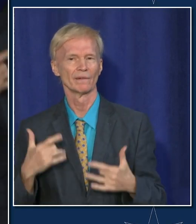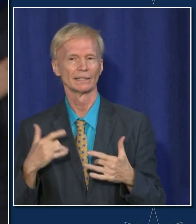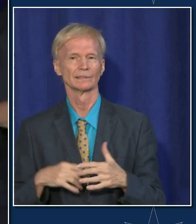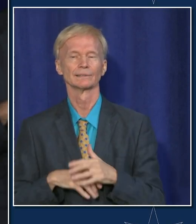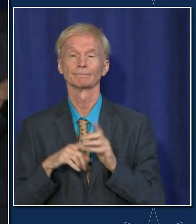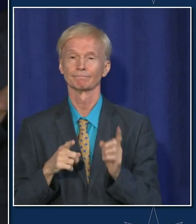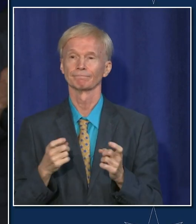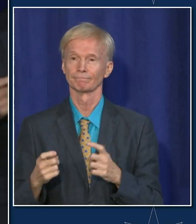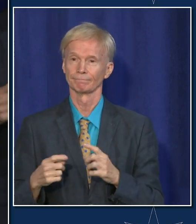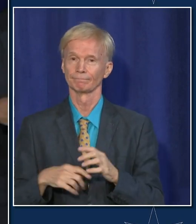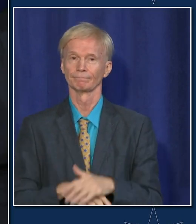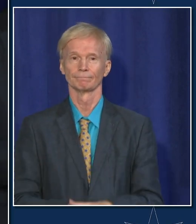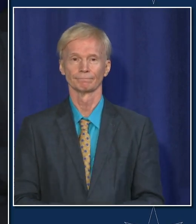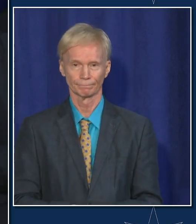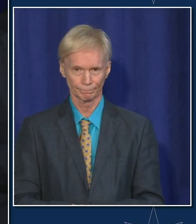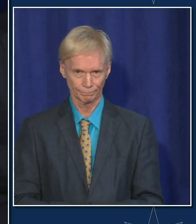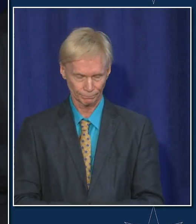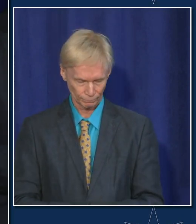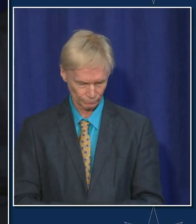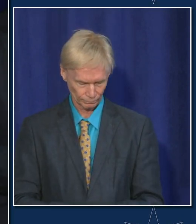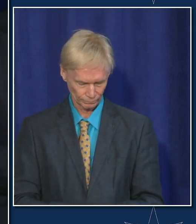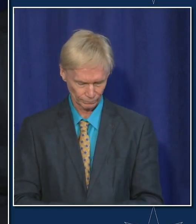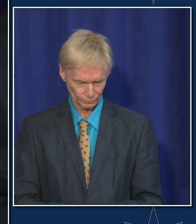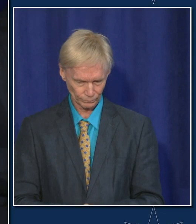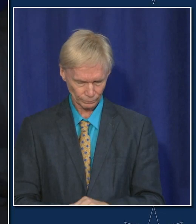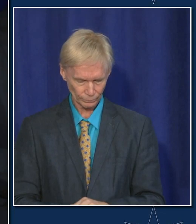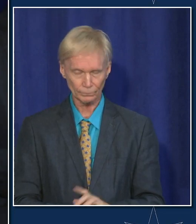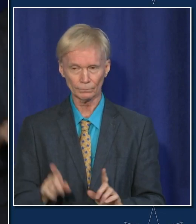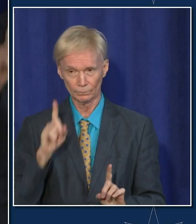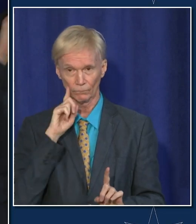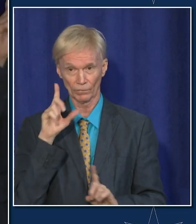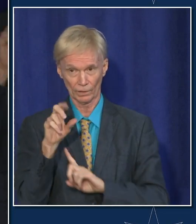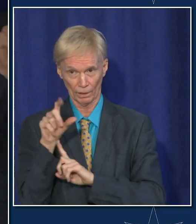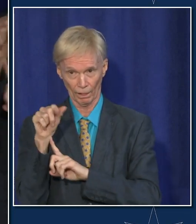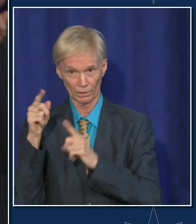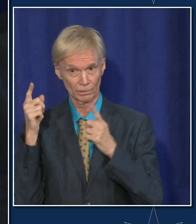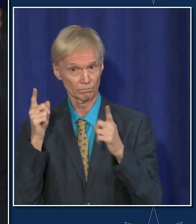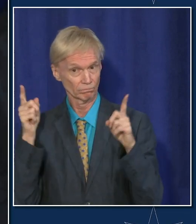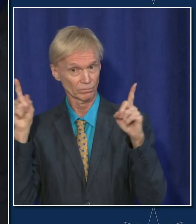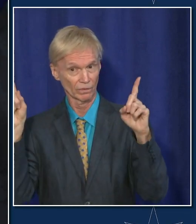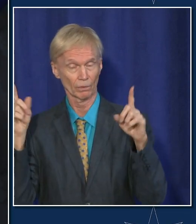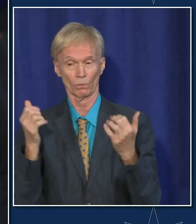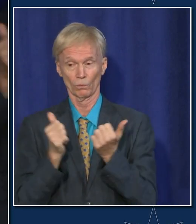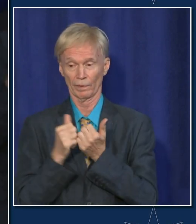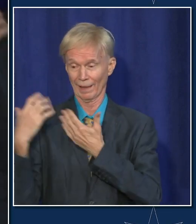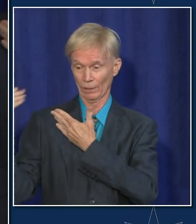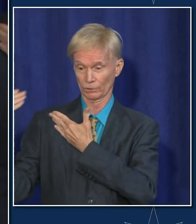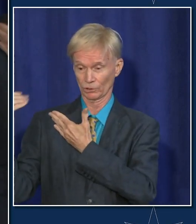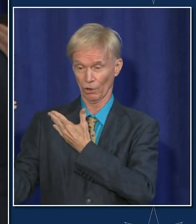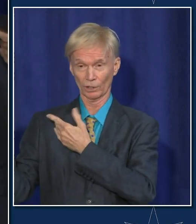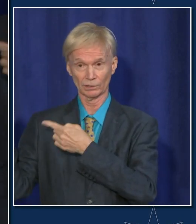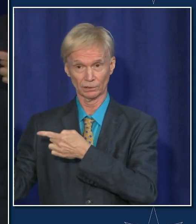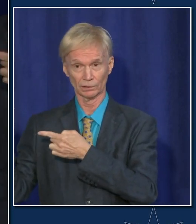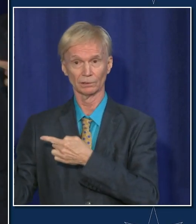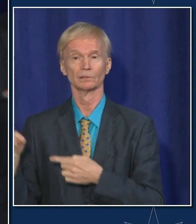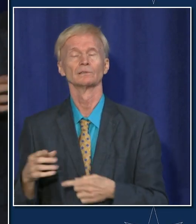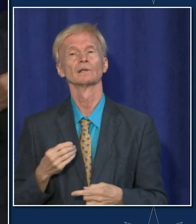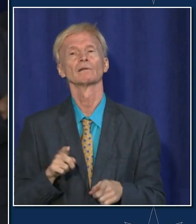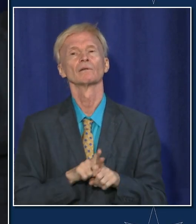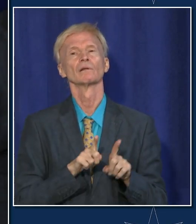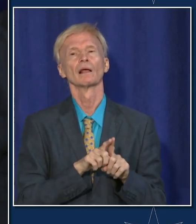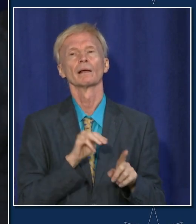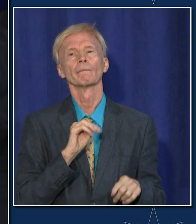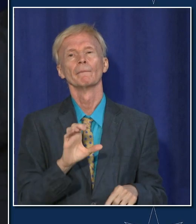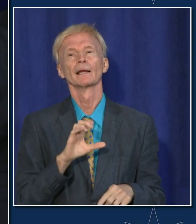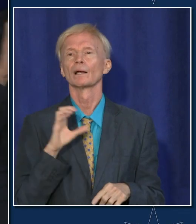Hi there, Mayor with ABC7. Do you think Lolla was successful because it was outdoors? And with that said, do upcoming events like at the McCormick